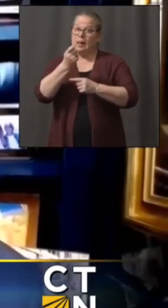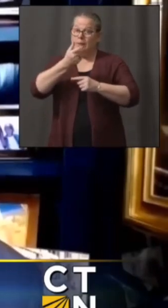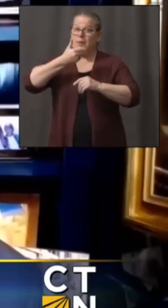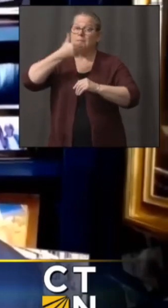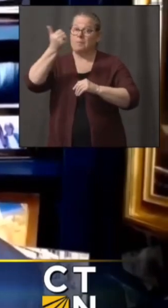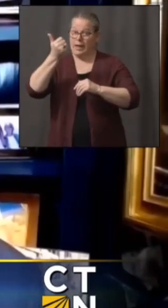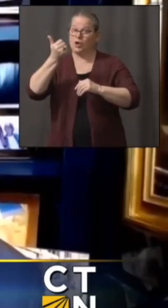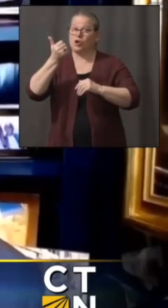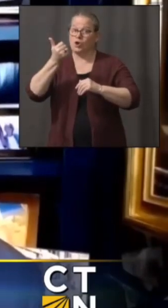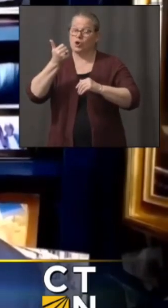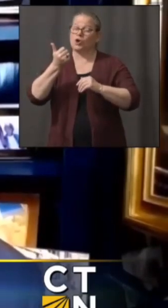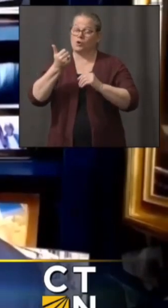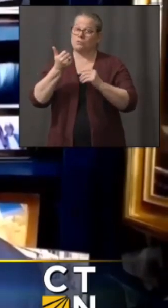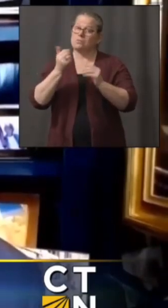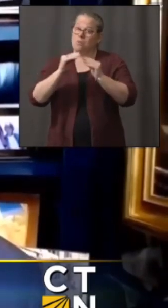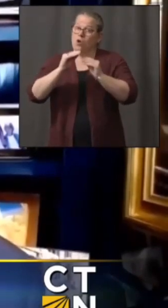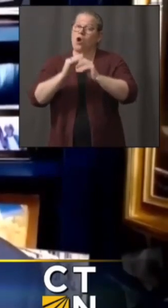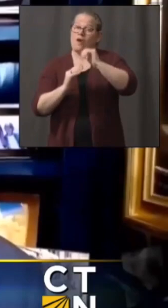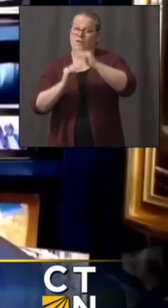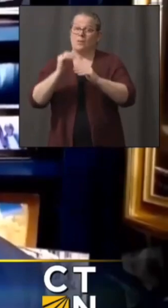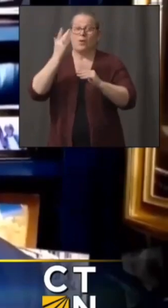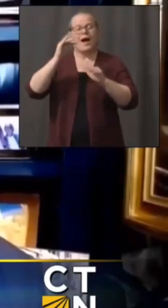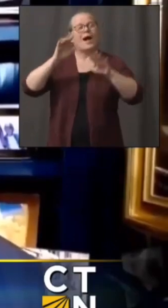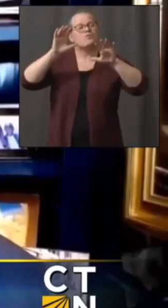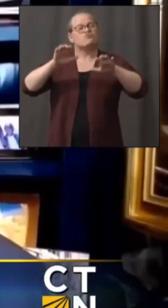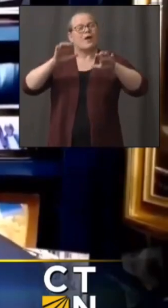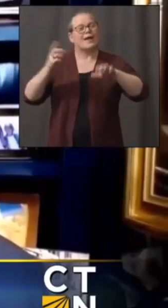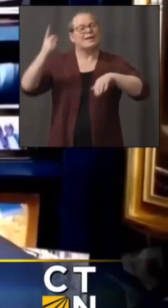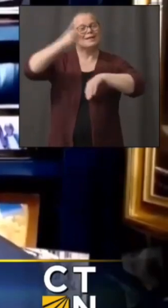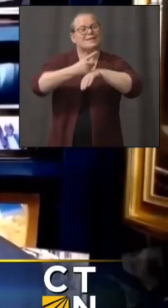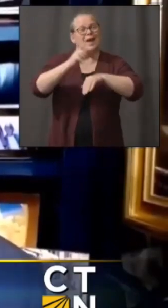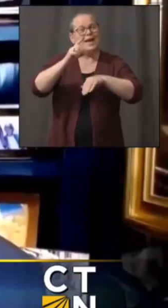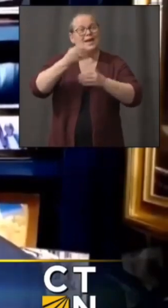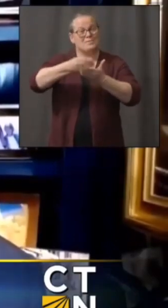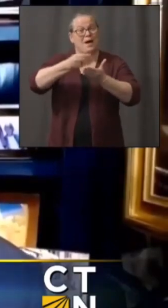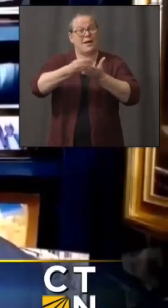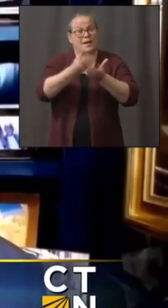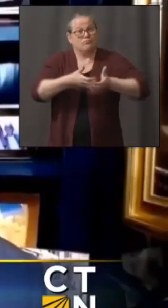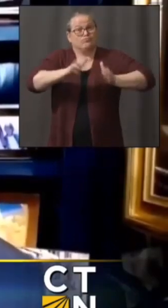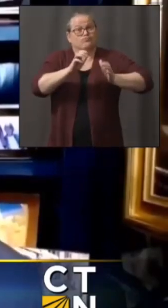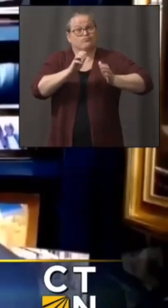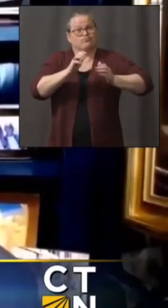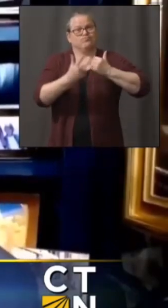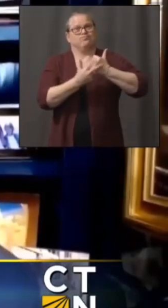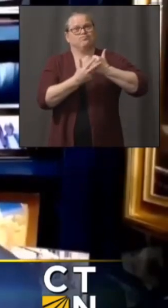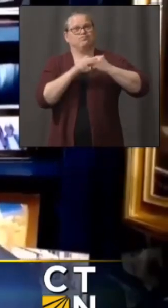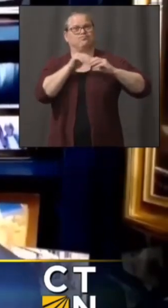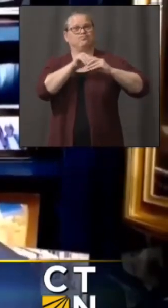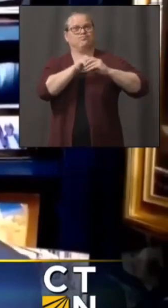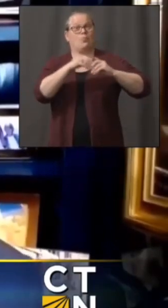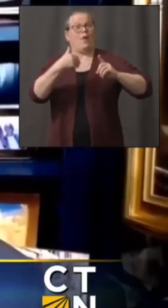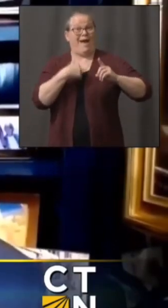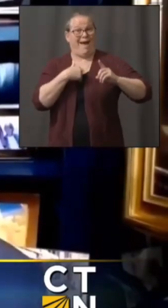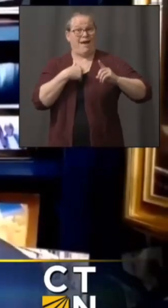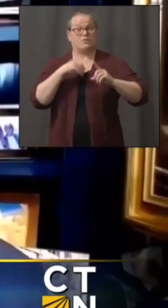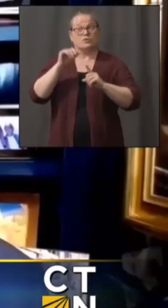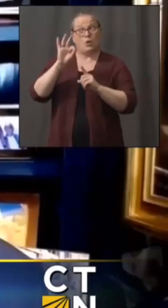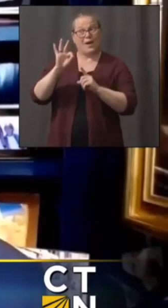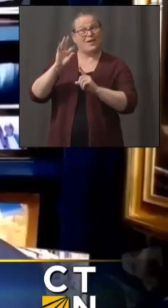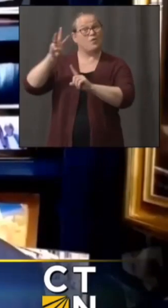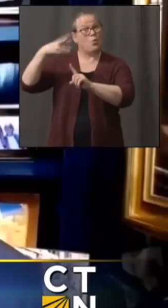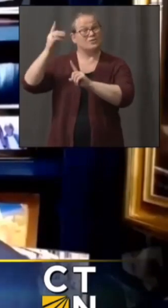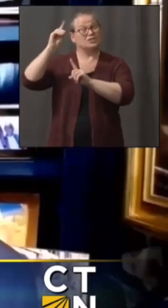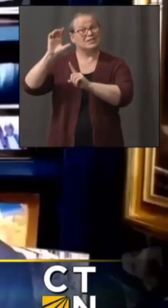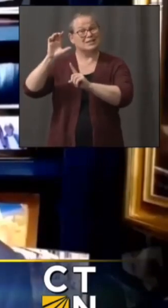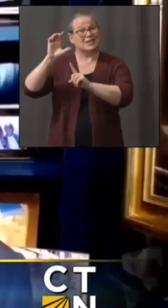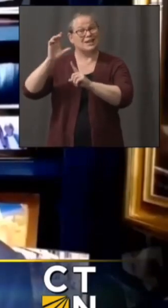a rainy day fund. So if it takes Washington another couple of months to get their act together, damn it, we're prepared to